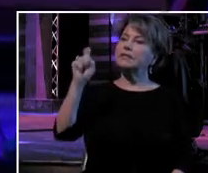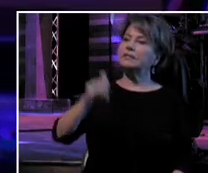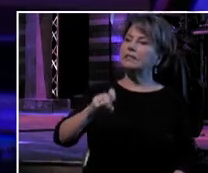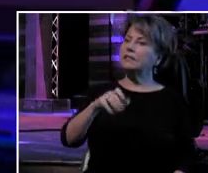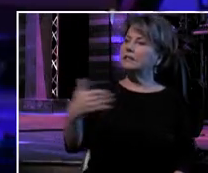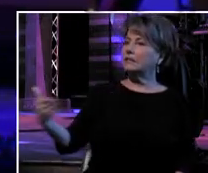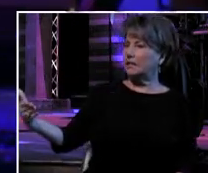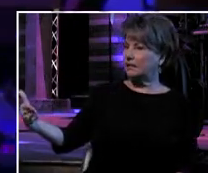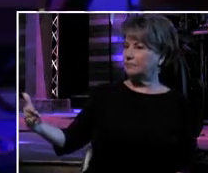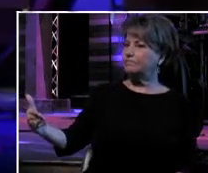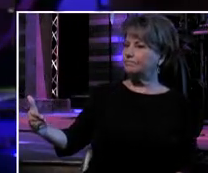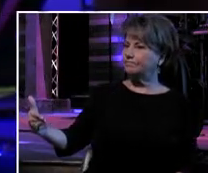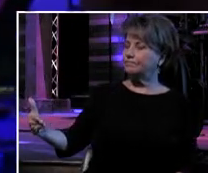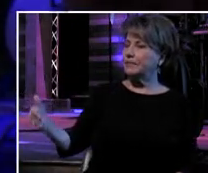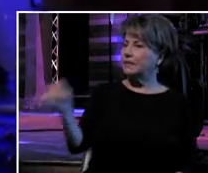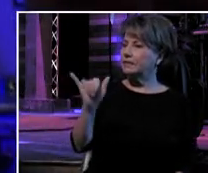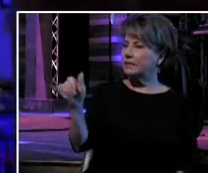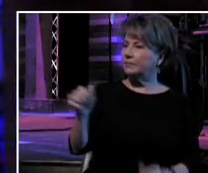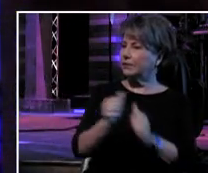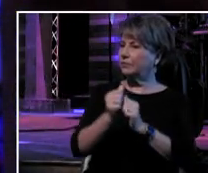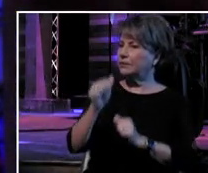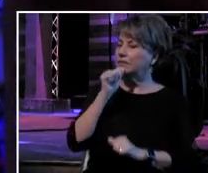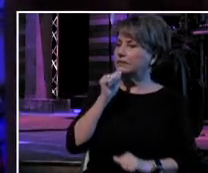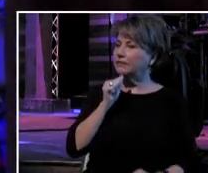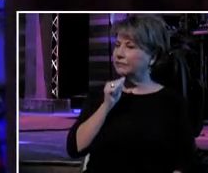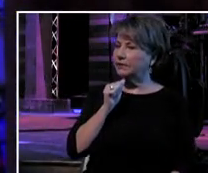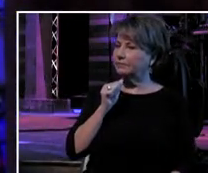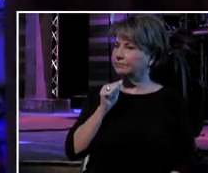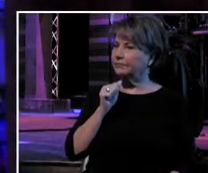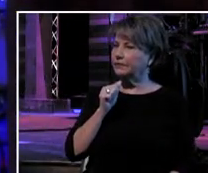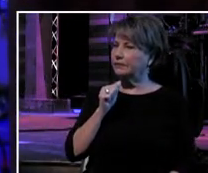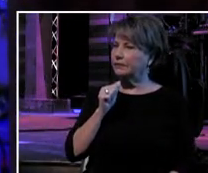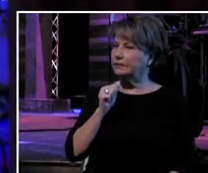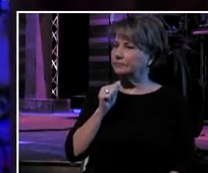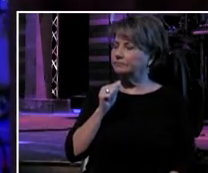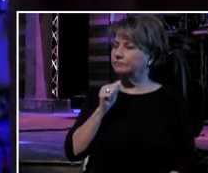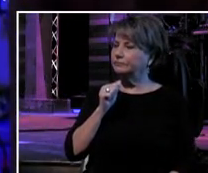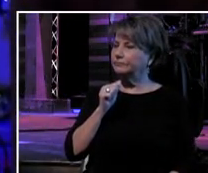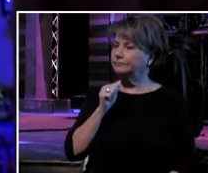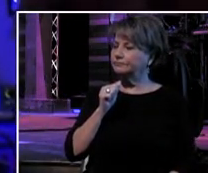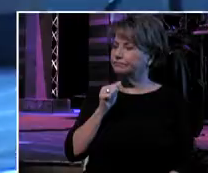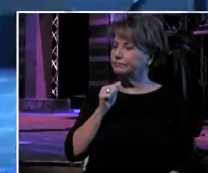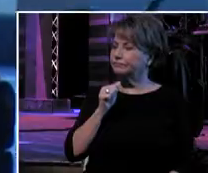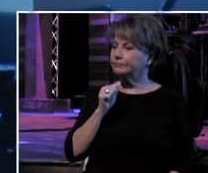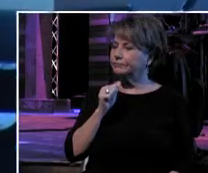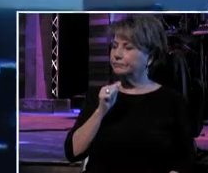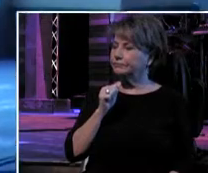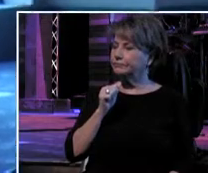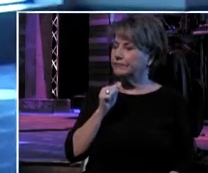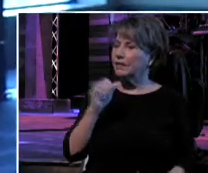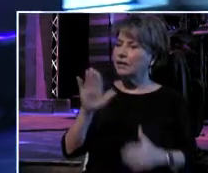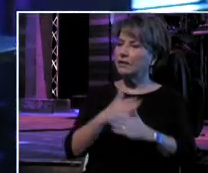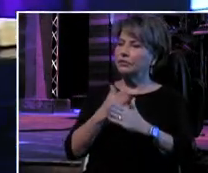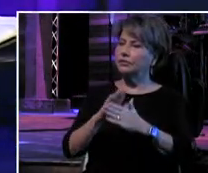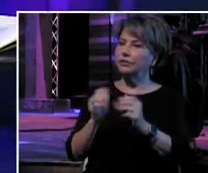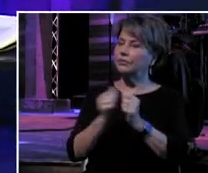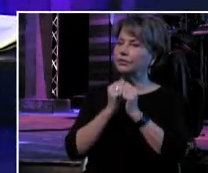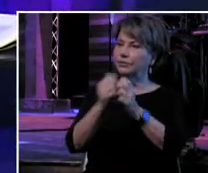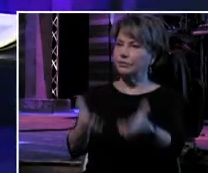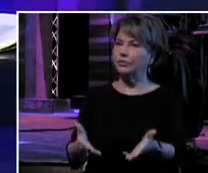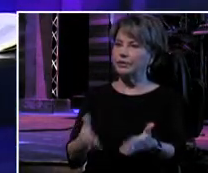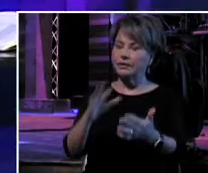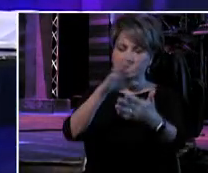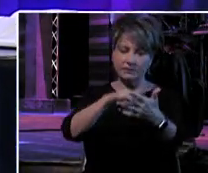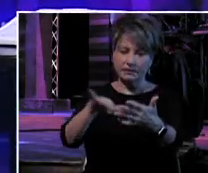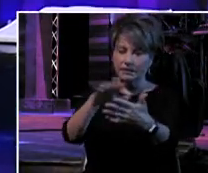really challenges the common views and beliefs about suffering. And I just have to share with you that as I went through